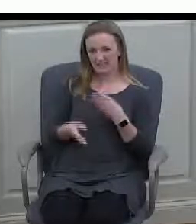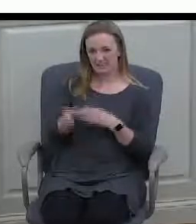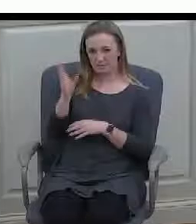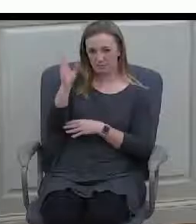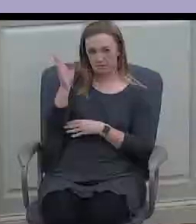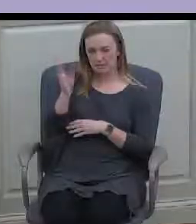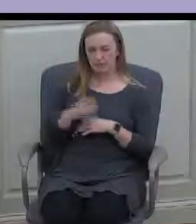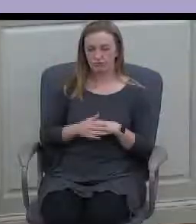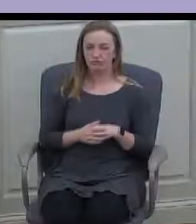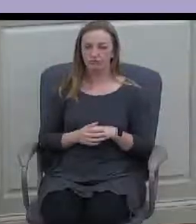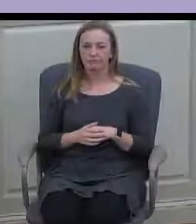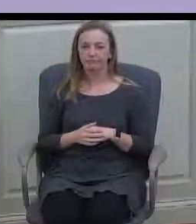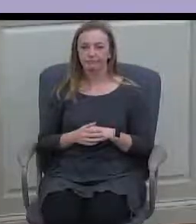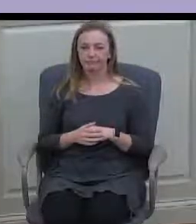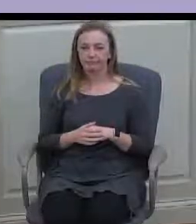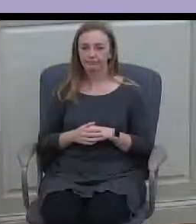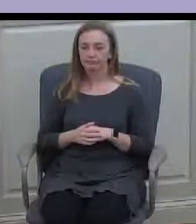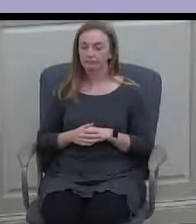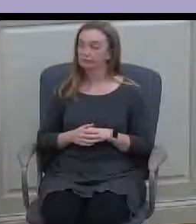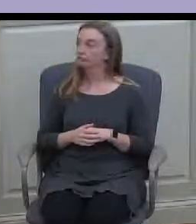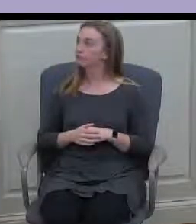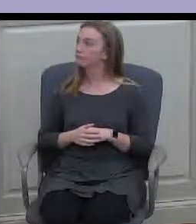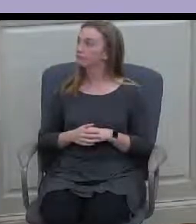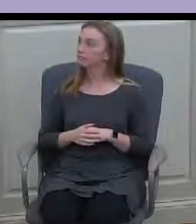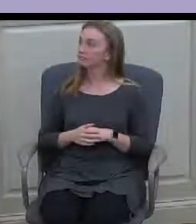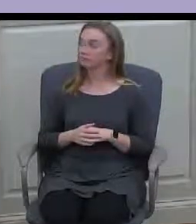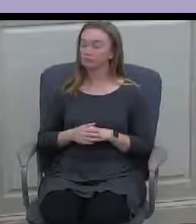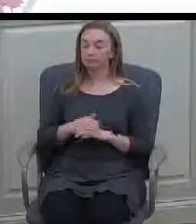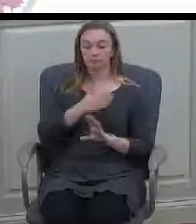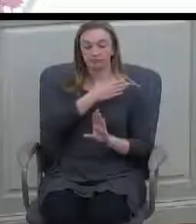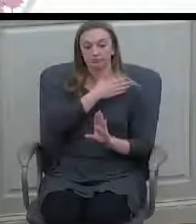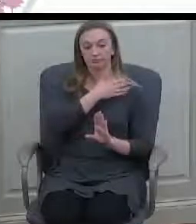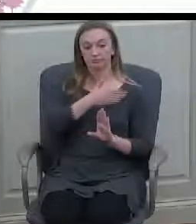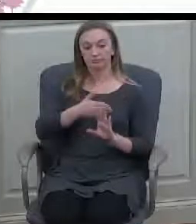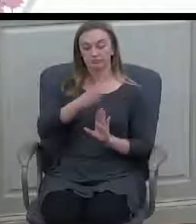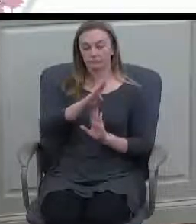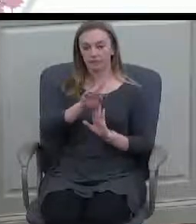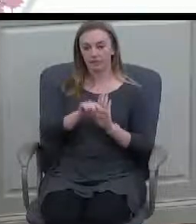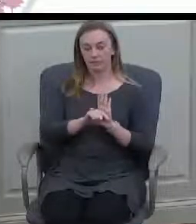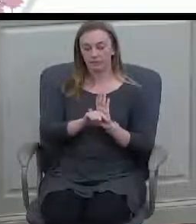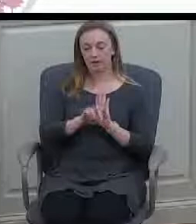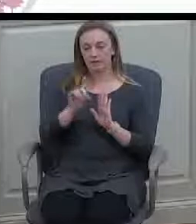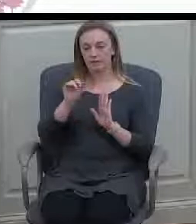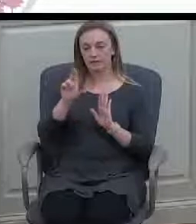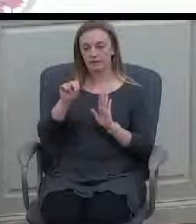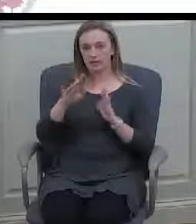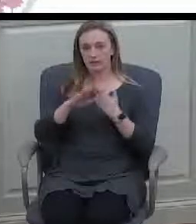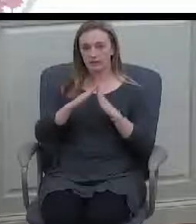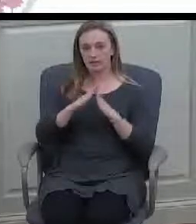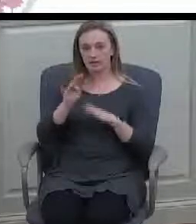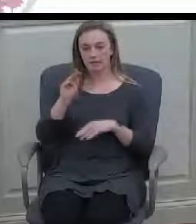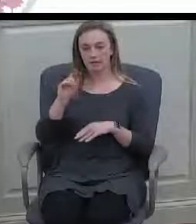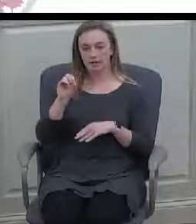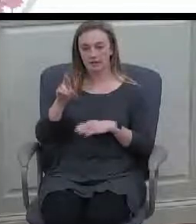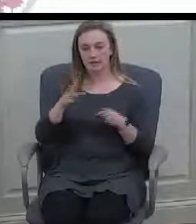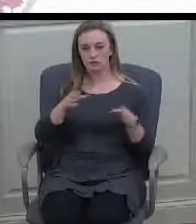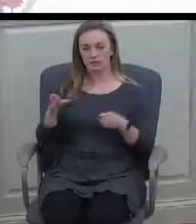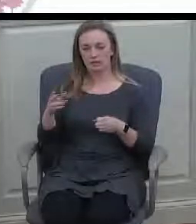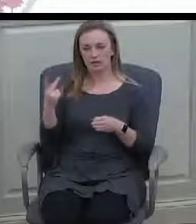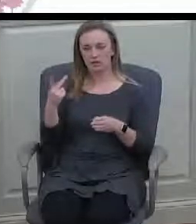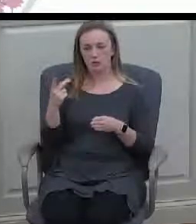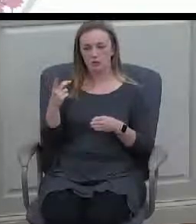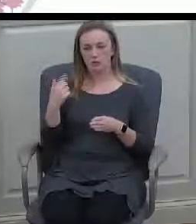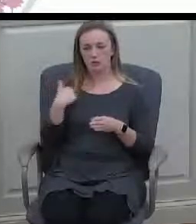presentation. But so the background, the downtown master plan, we worked with Joseph and Joseph